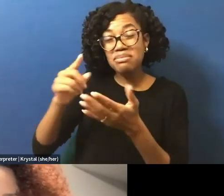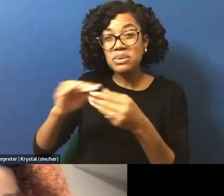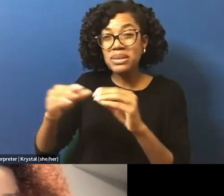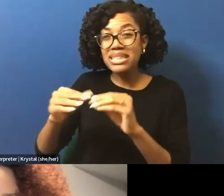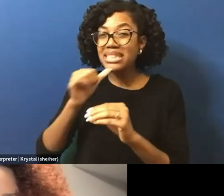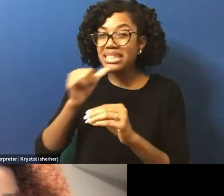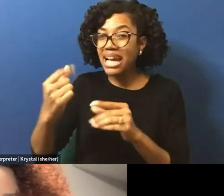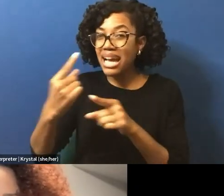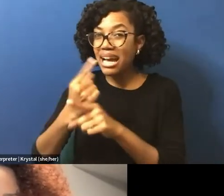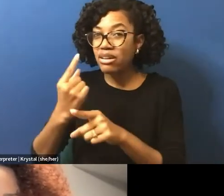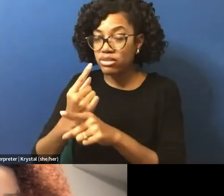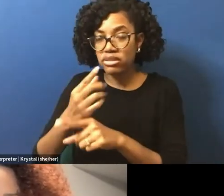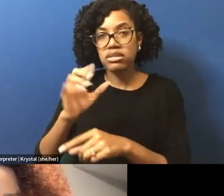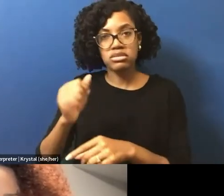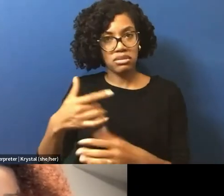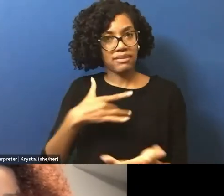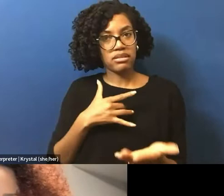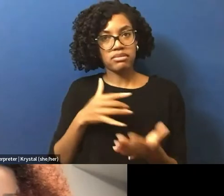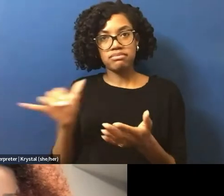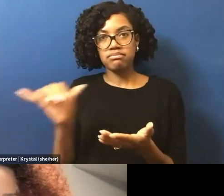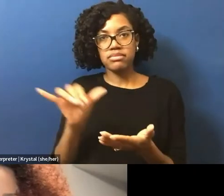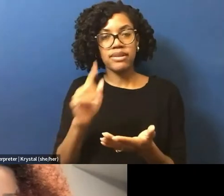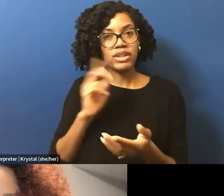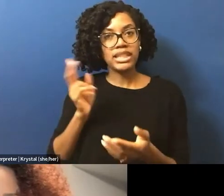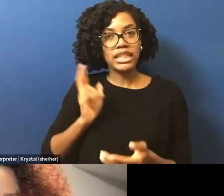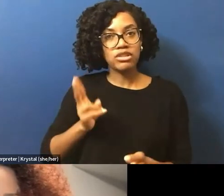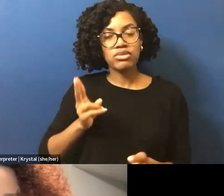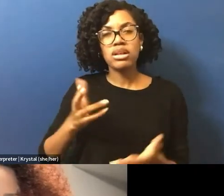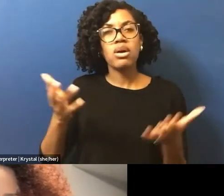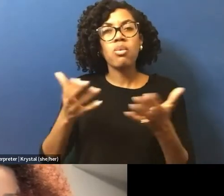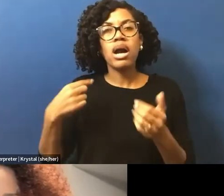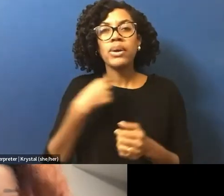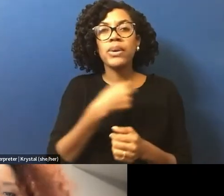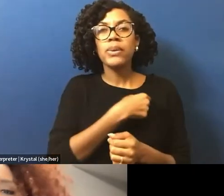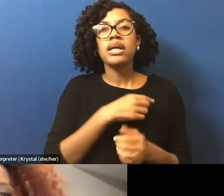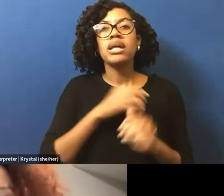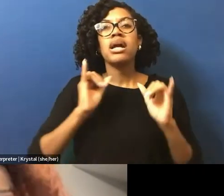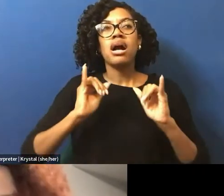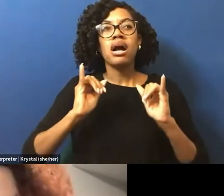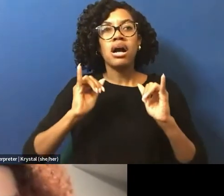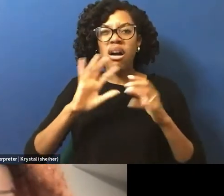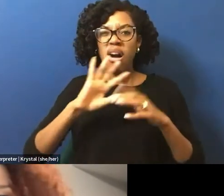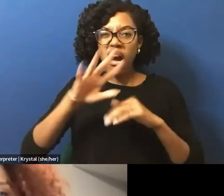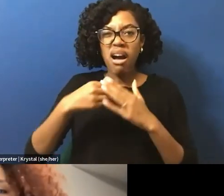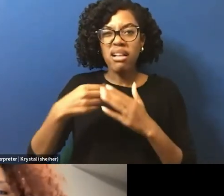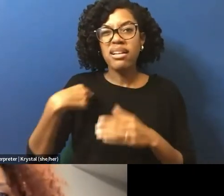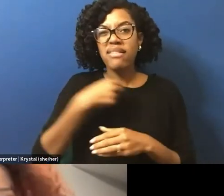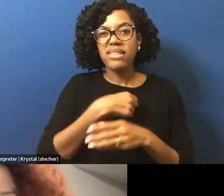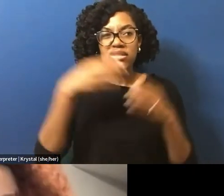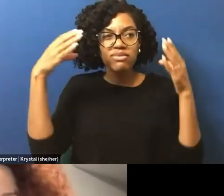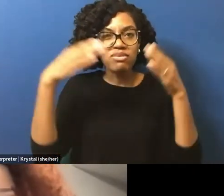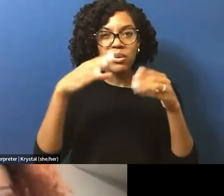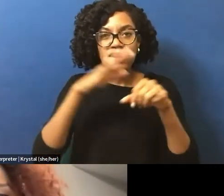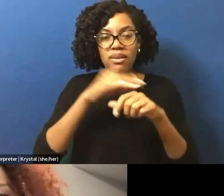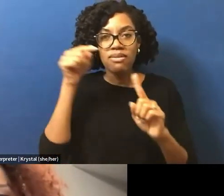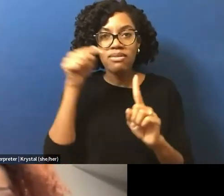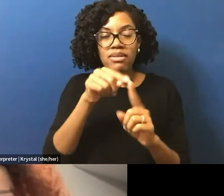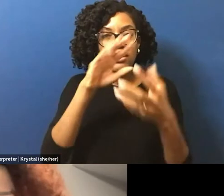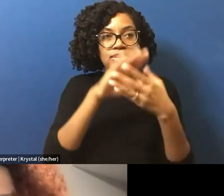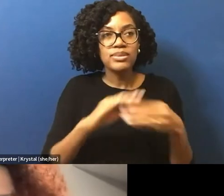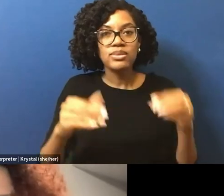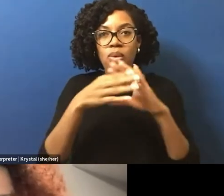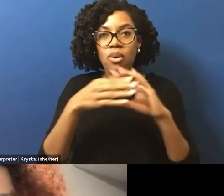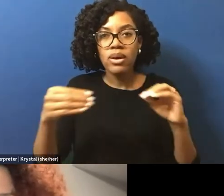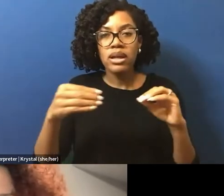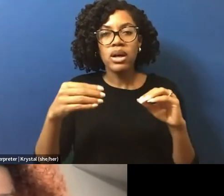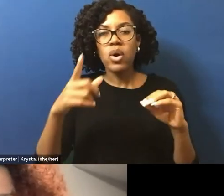really valuable to think about what are we collectively invested in, who are we collectively invested in, and